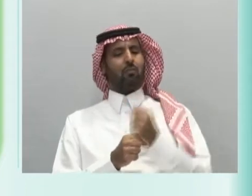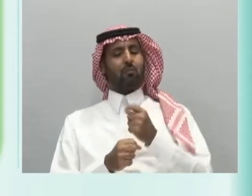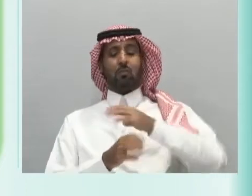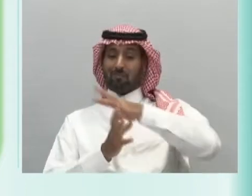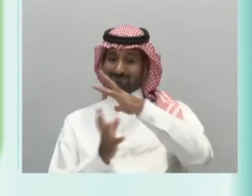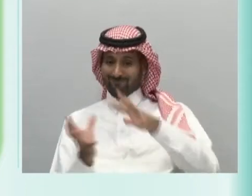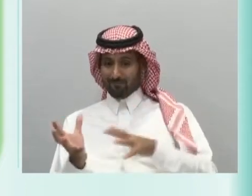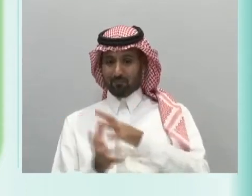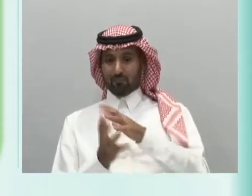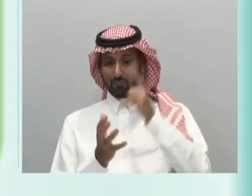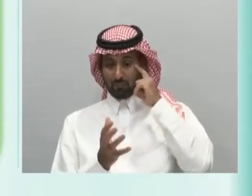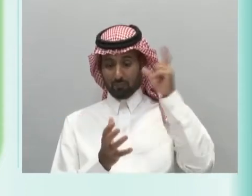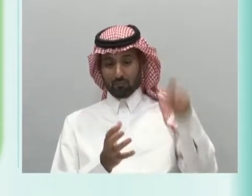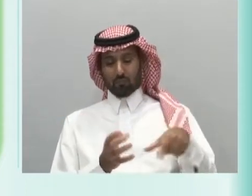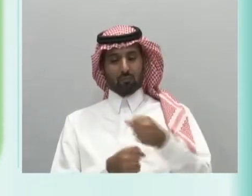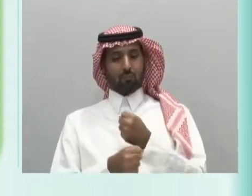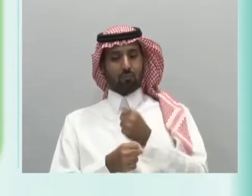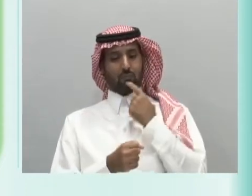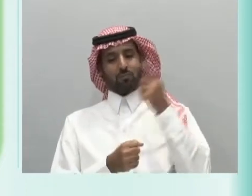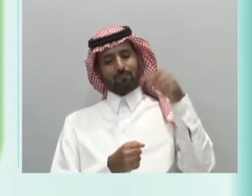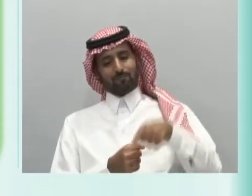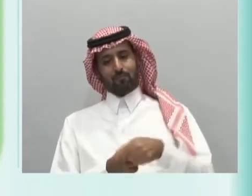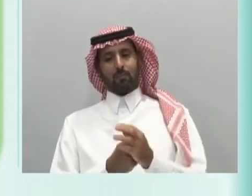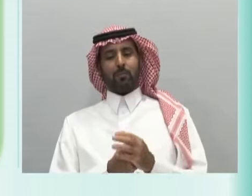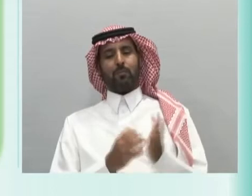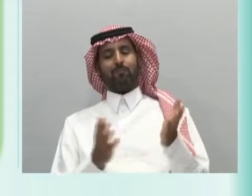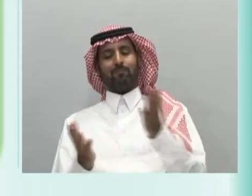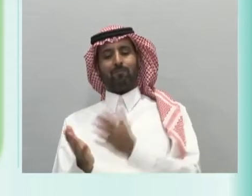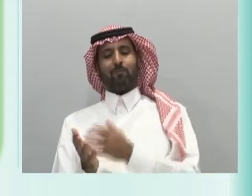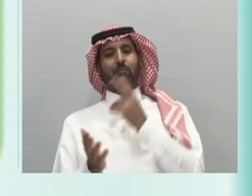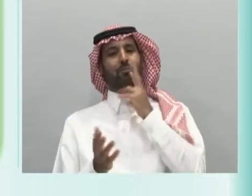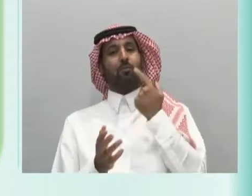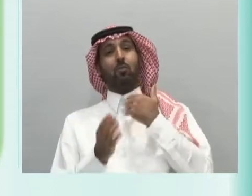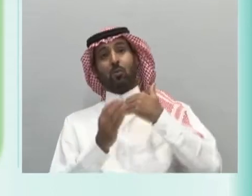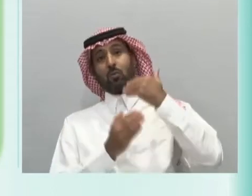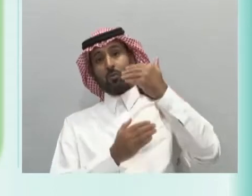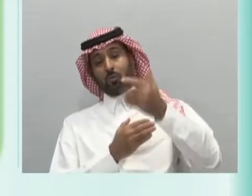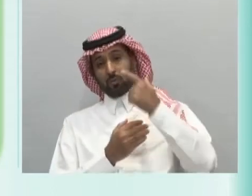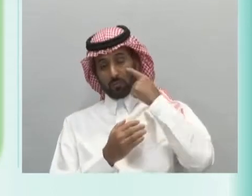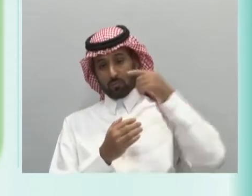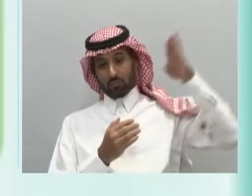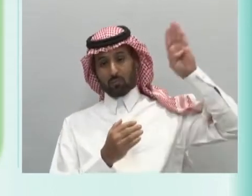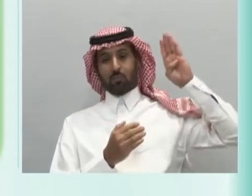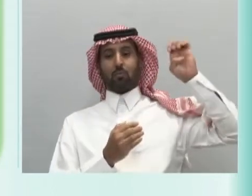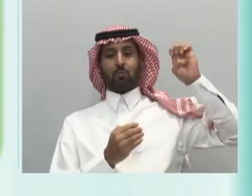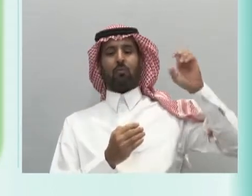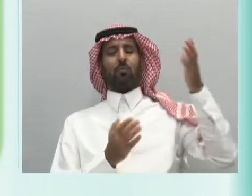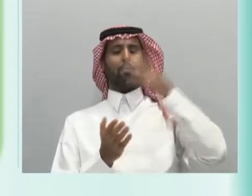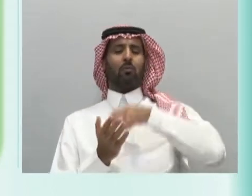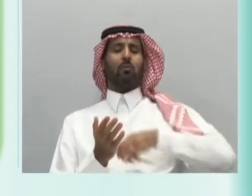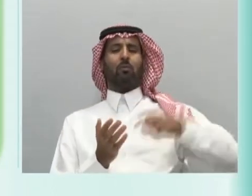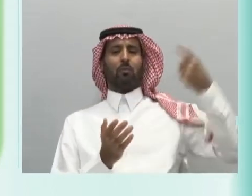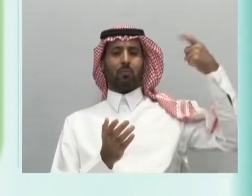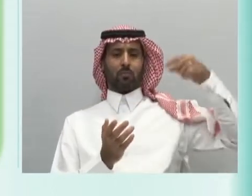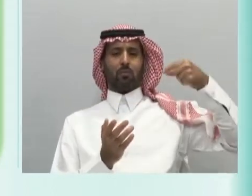and adverbs themselves. Next, we are going to talk about the future with be, going to, and will. What's the